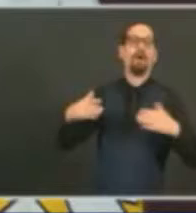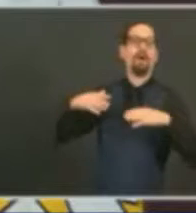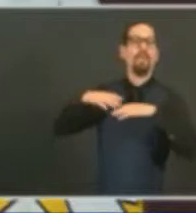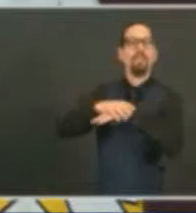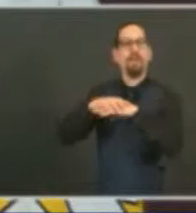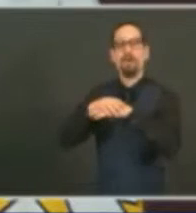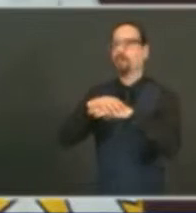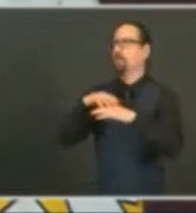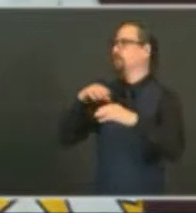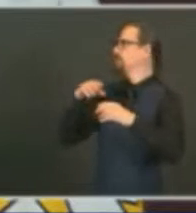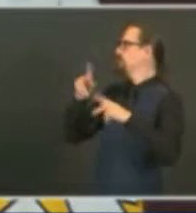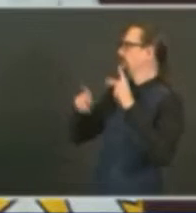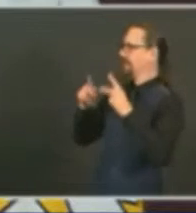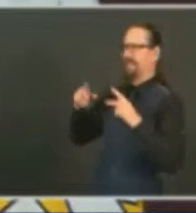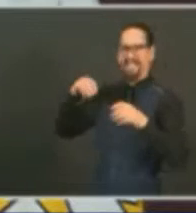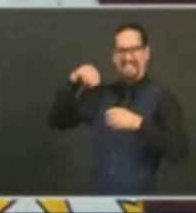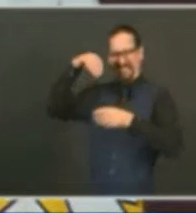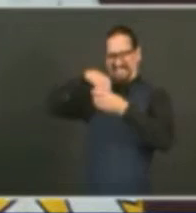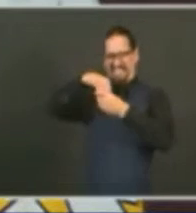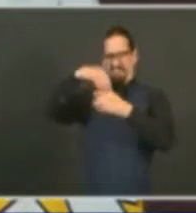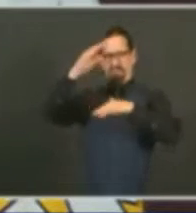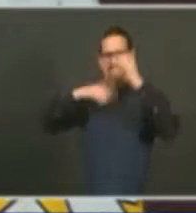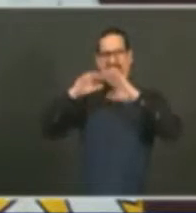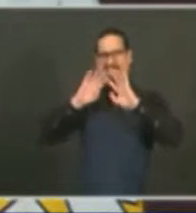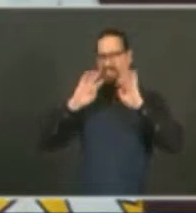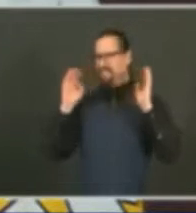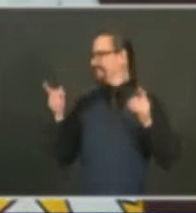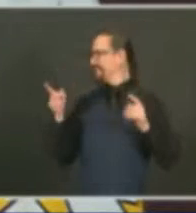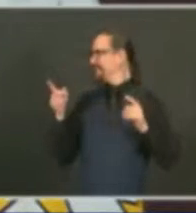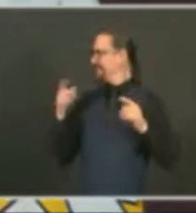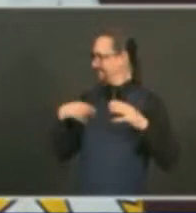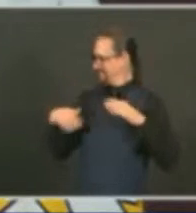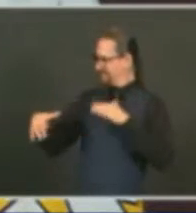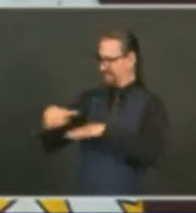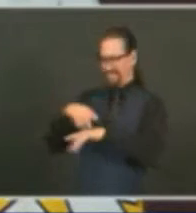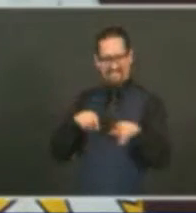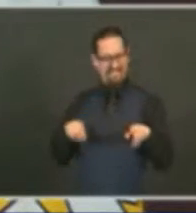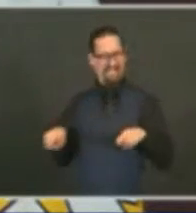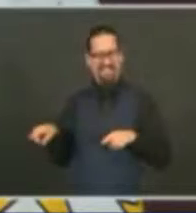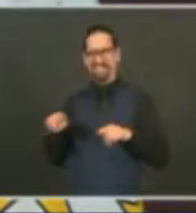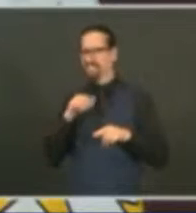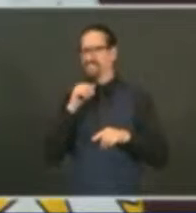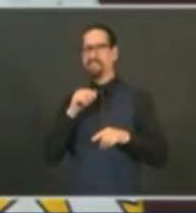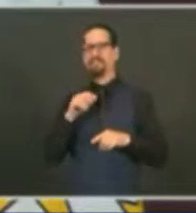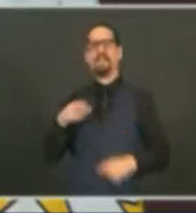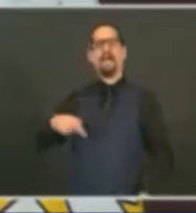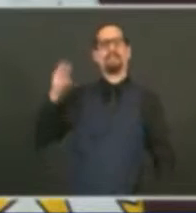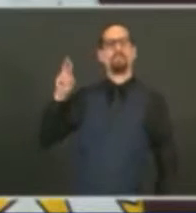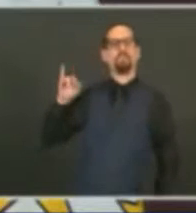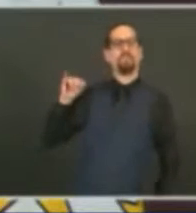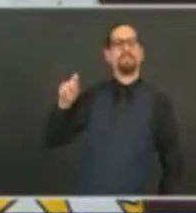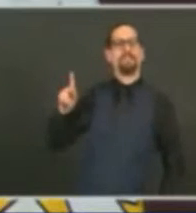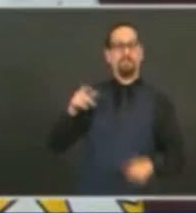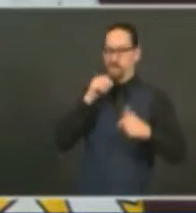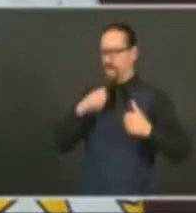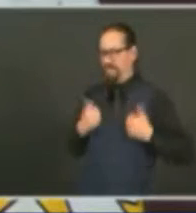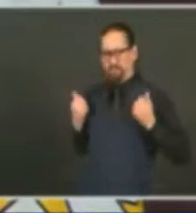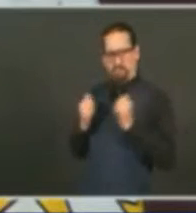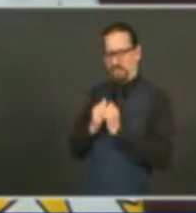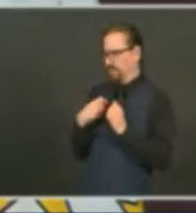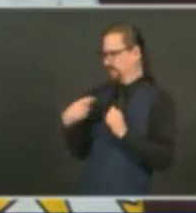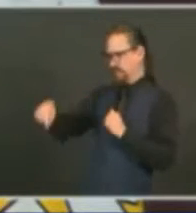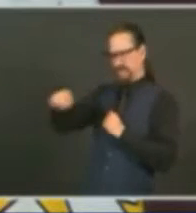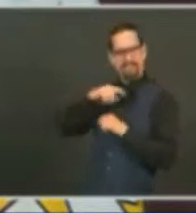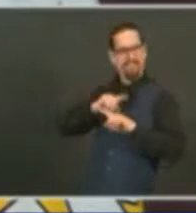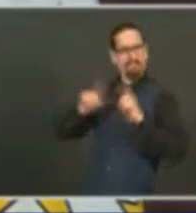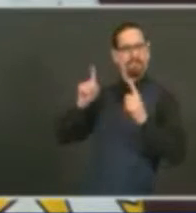and in informal settings, that's where the risk for spreading COVID is the highest. And access